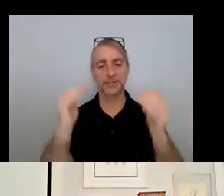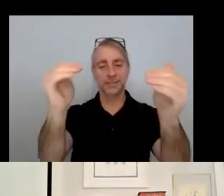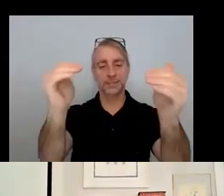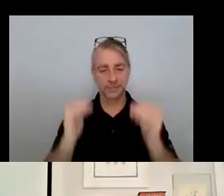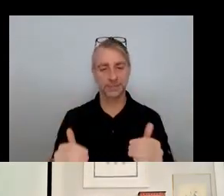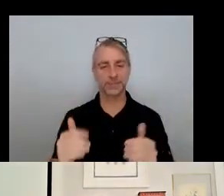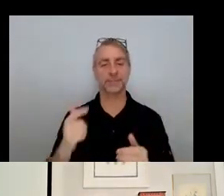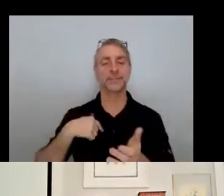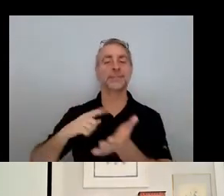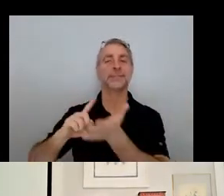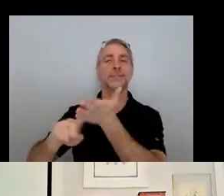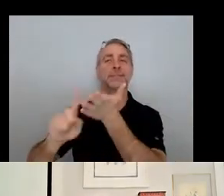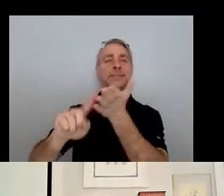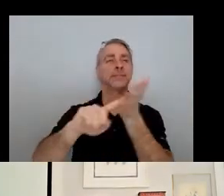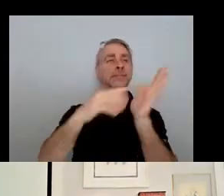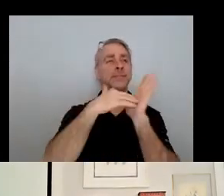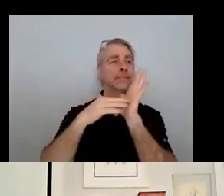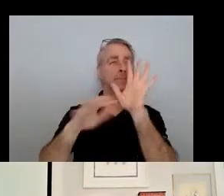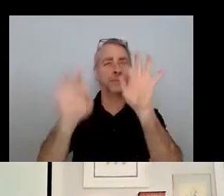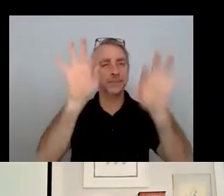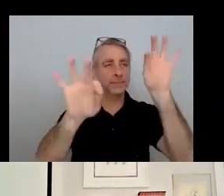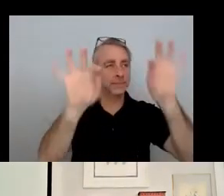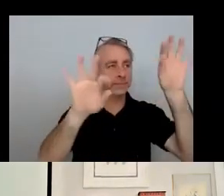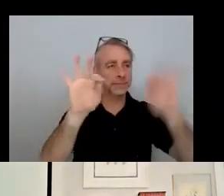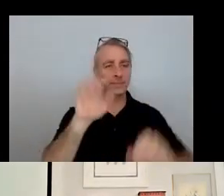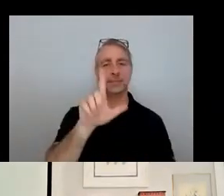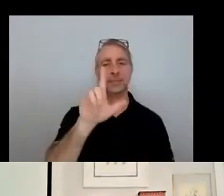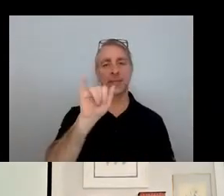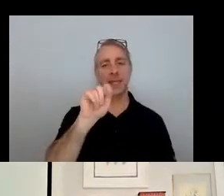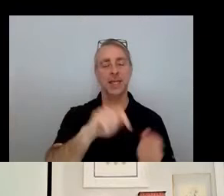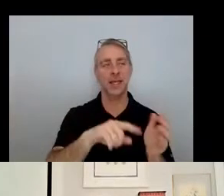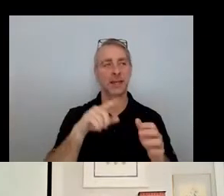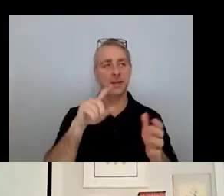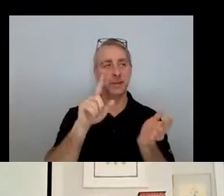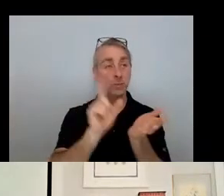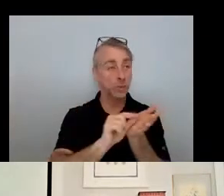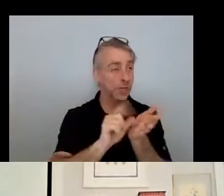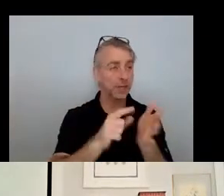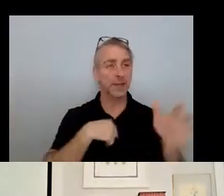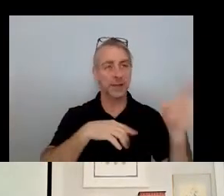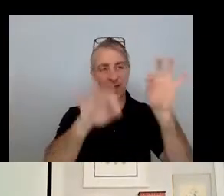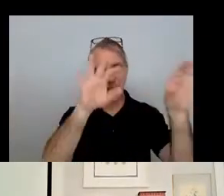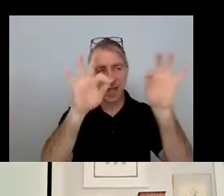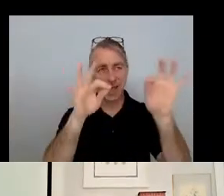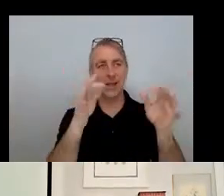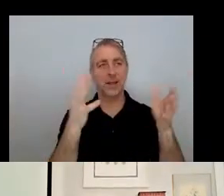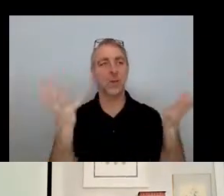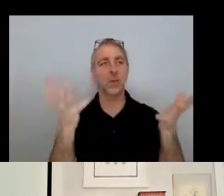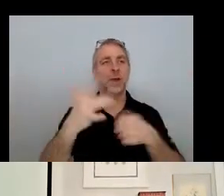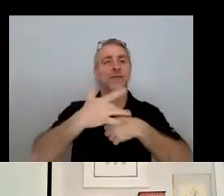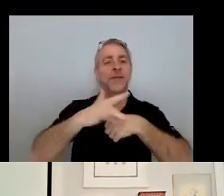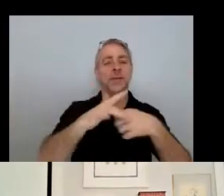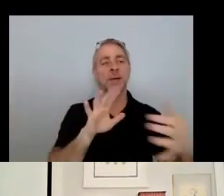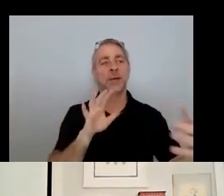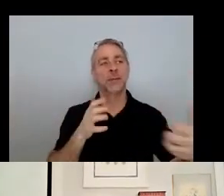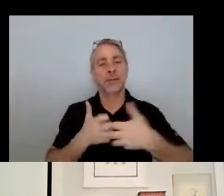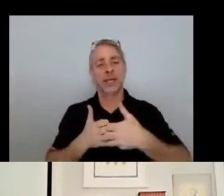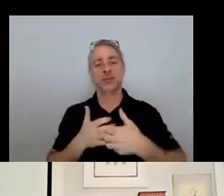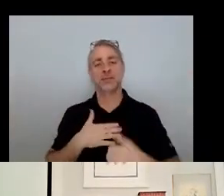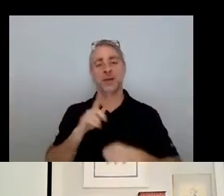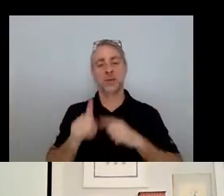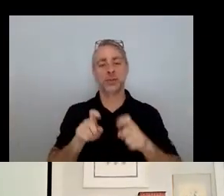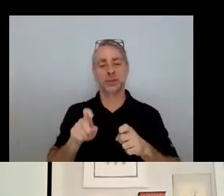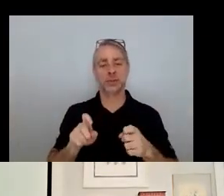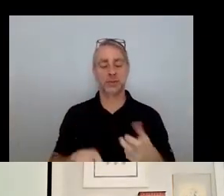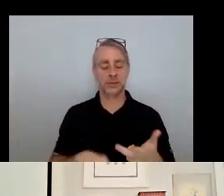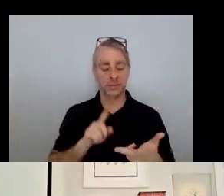the literature, so finding studies that are relevant to our research question. Then we need to screen the literature. We